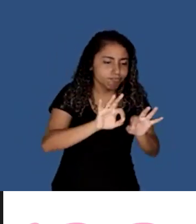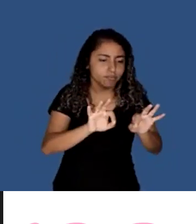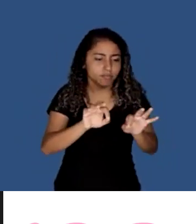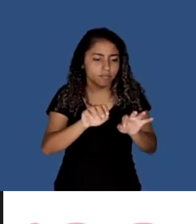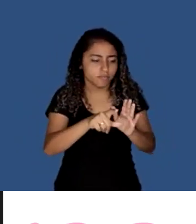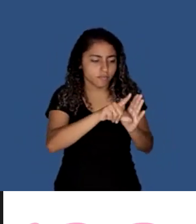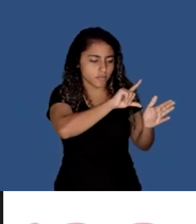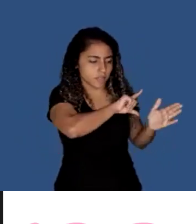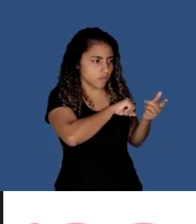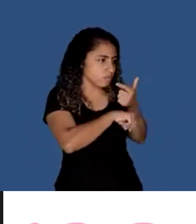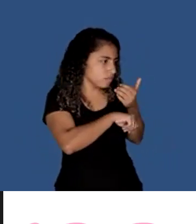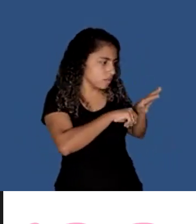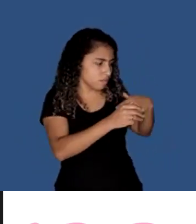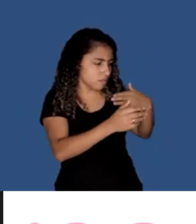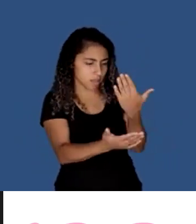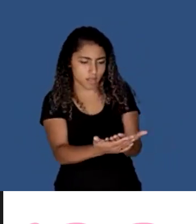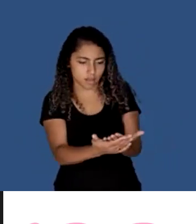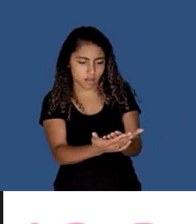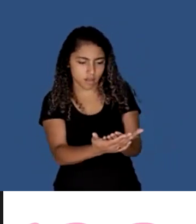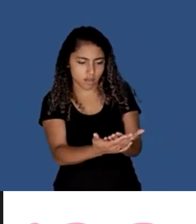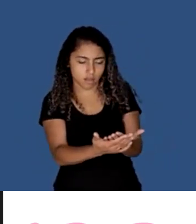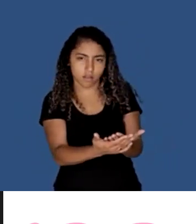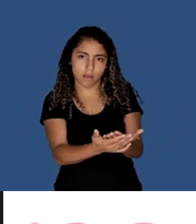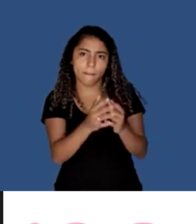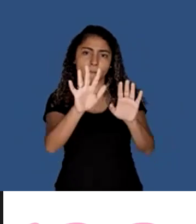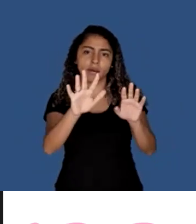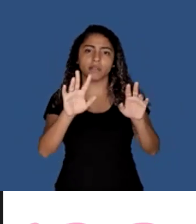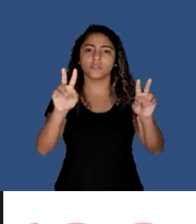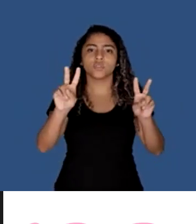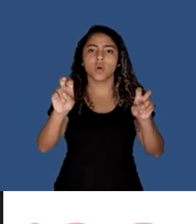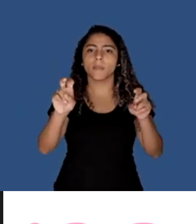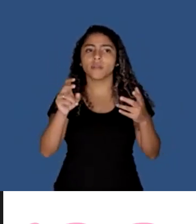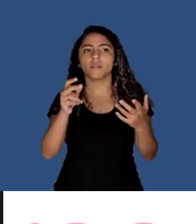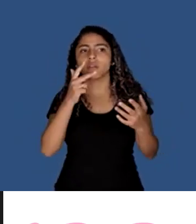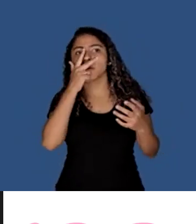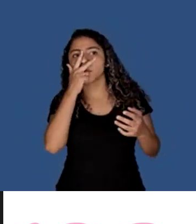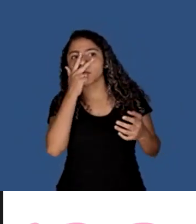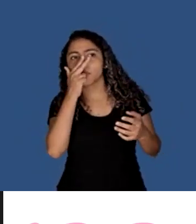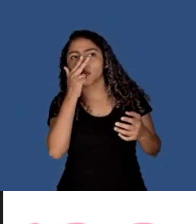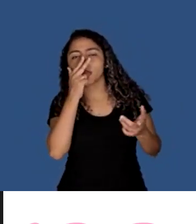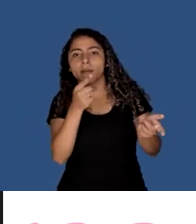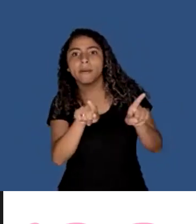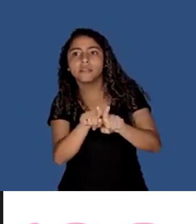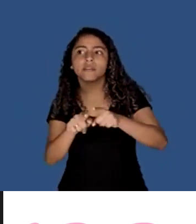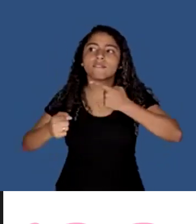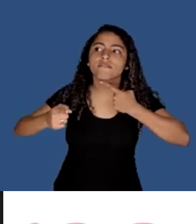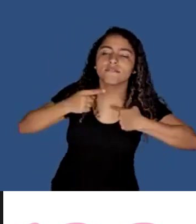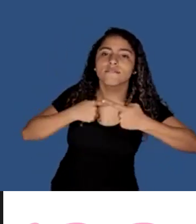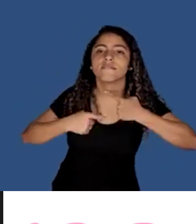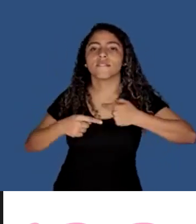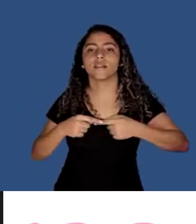improvements that you started to develop last year. But in terms of appetite of partners,